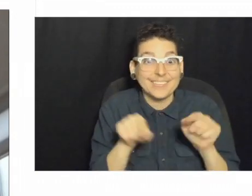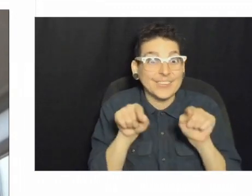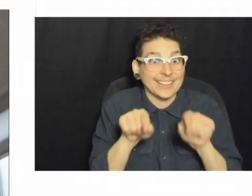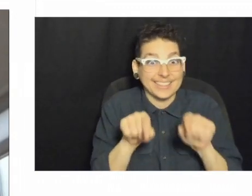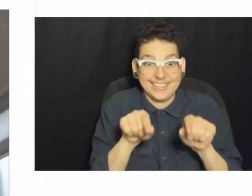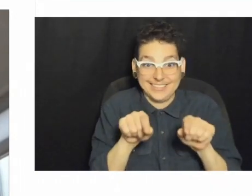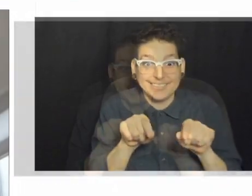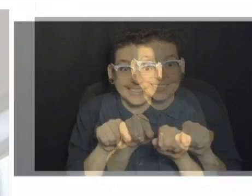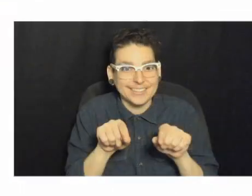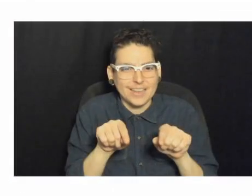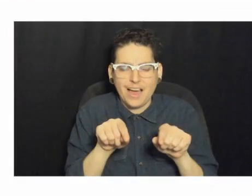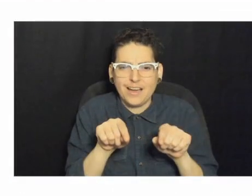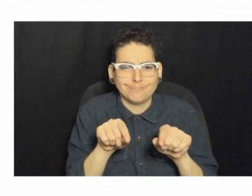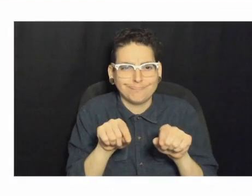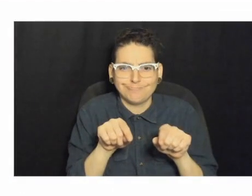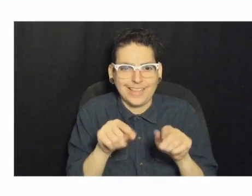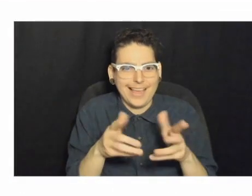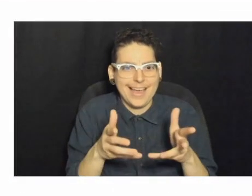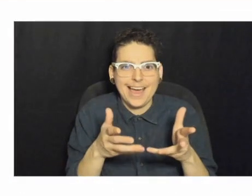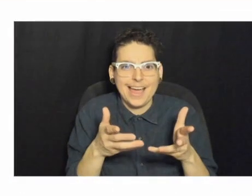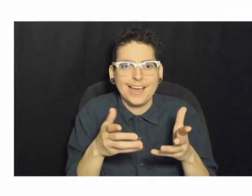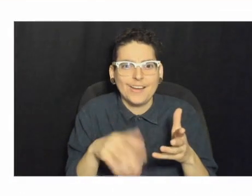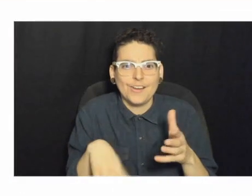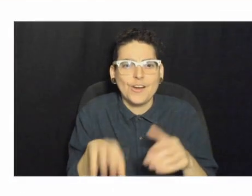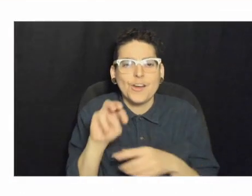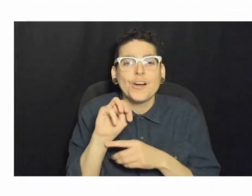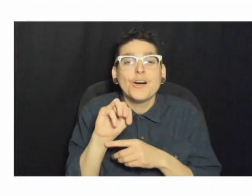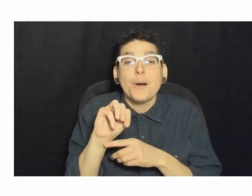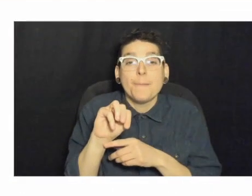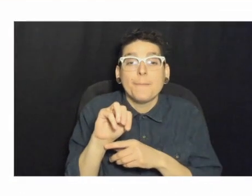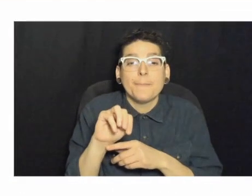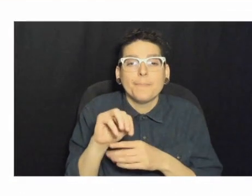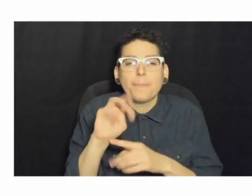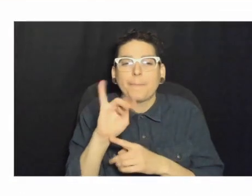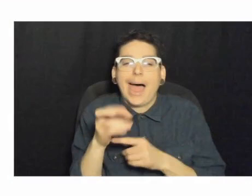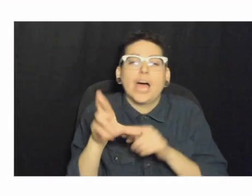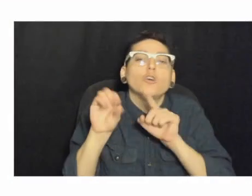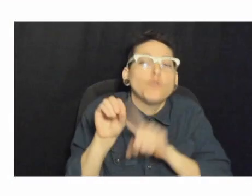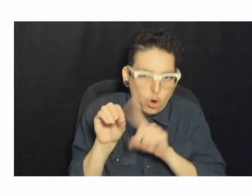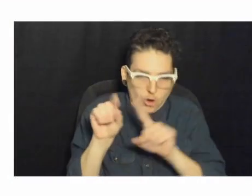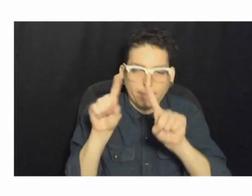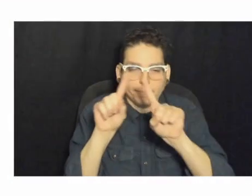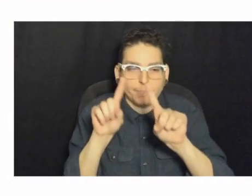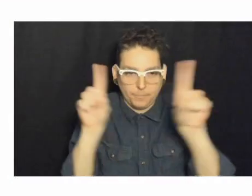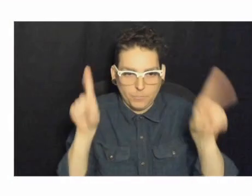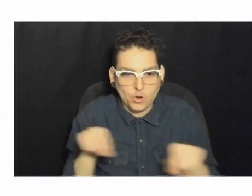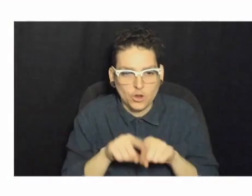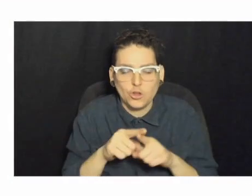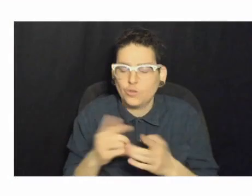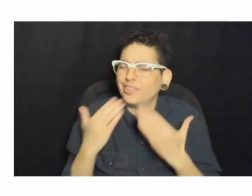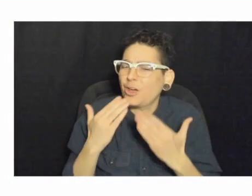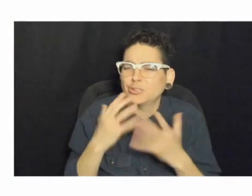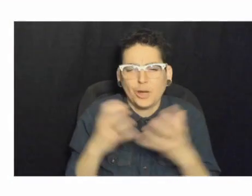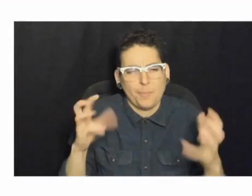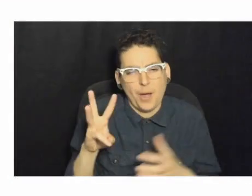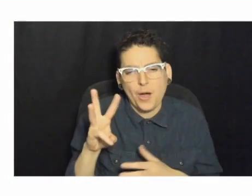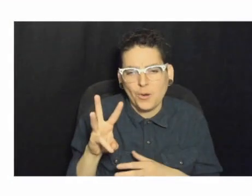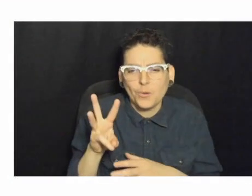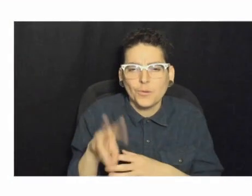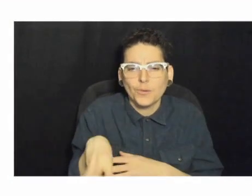Miro board. So thanks so much to Wade for those wonderful contributions.